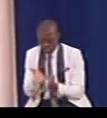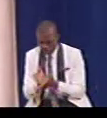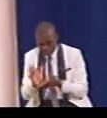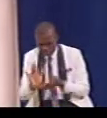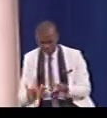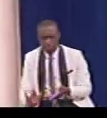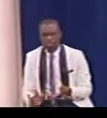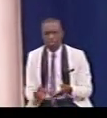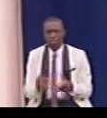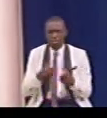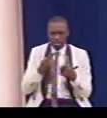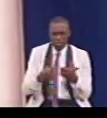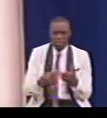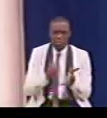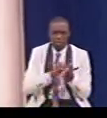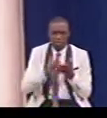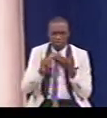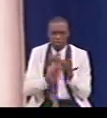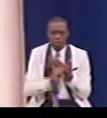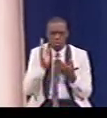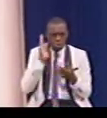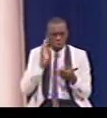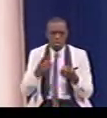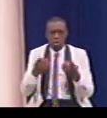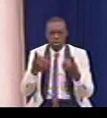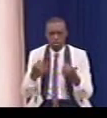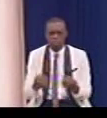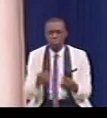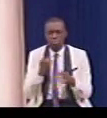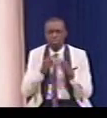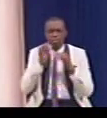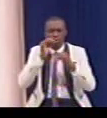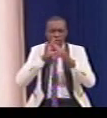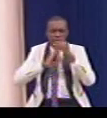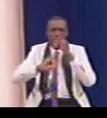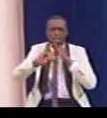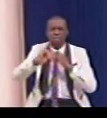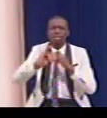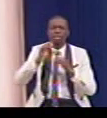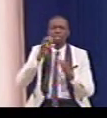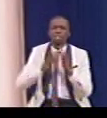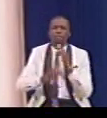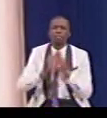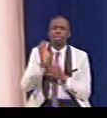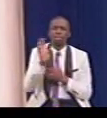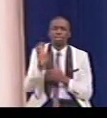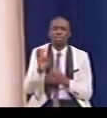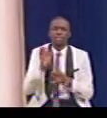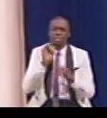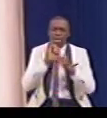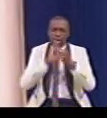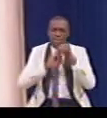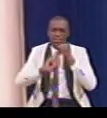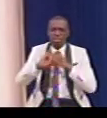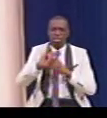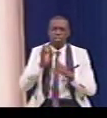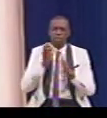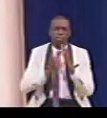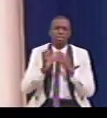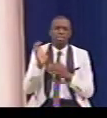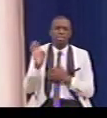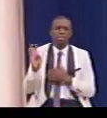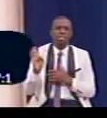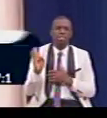sanctification will come look at I say Isaiah chapter 6 Isaiah chapter 6 I'm